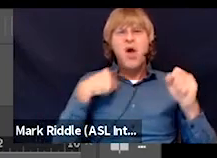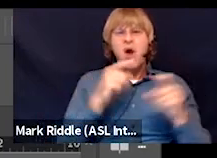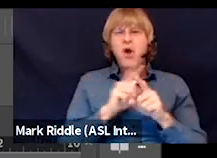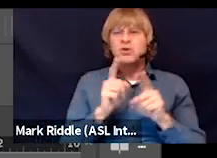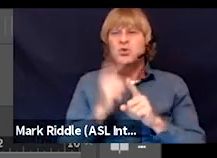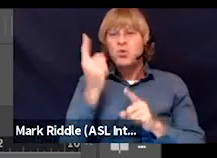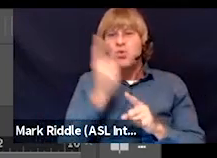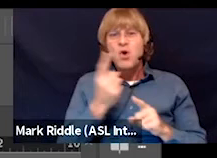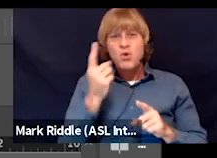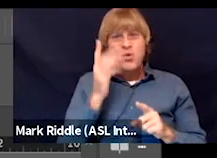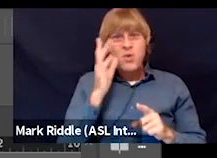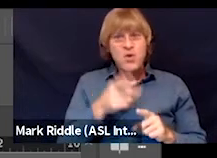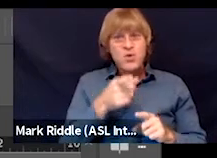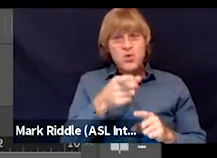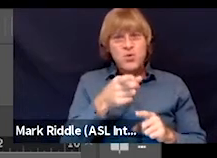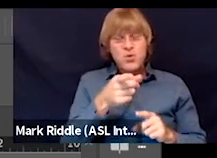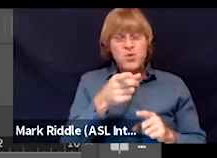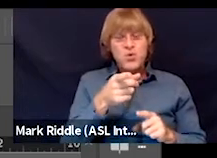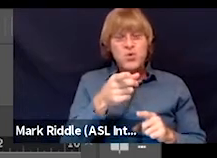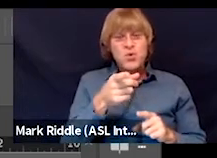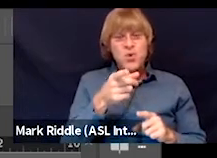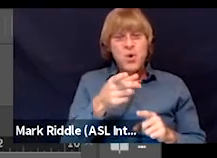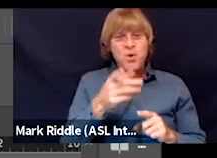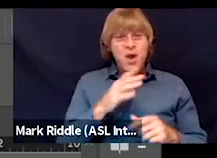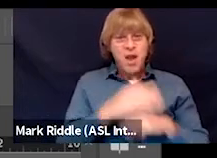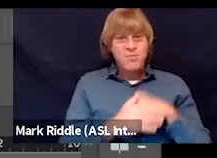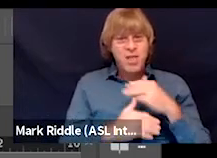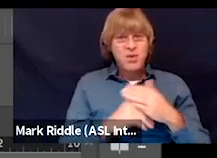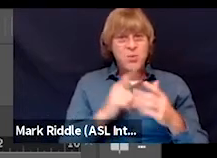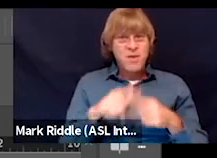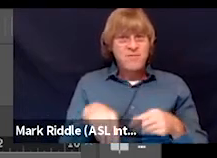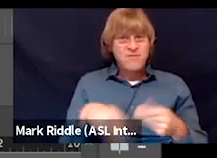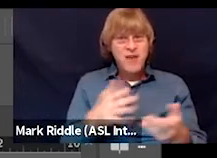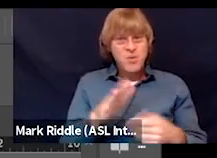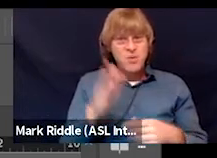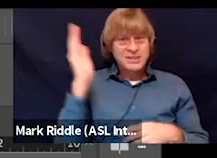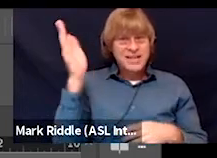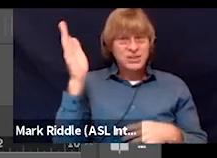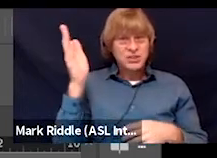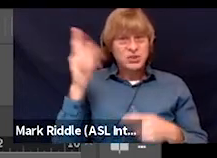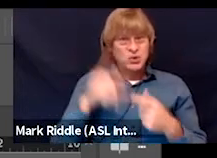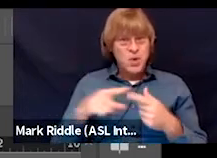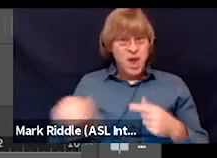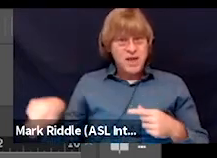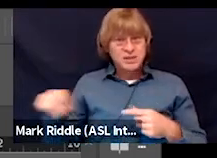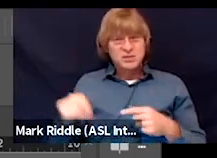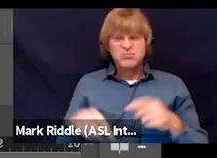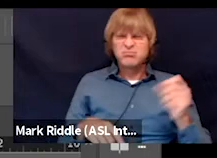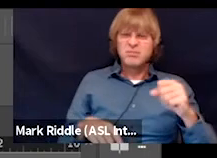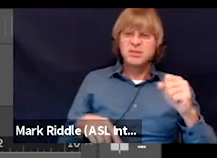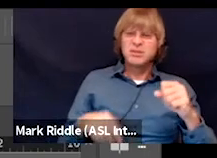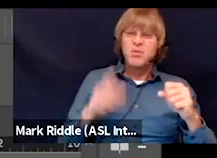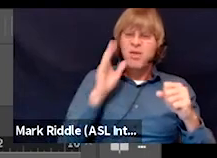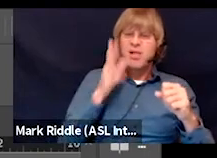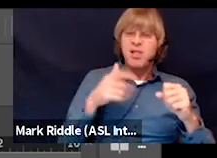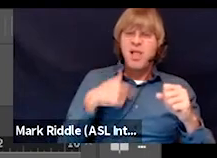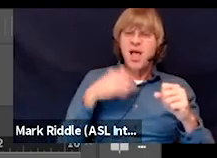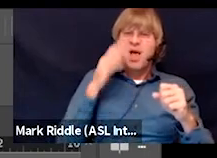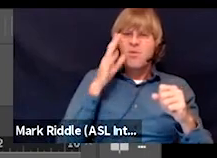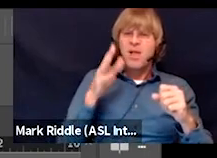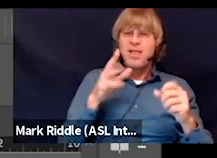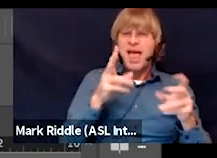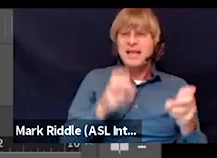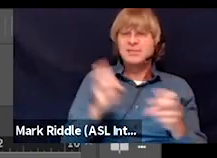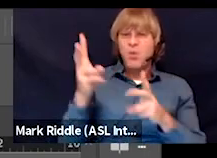wondering, would you be comfortable providing your presentation to us? Yeah, I will export